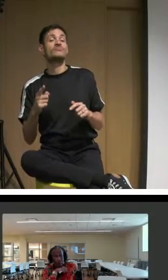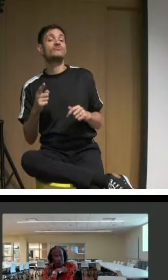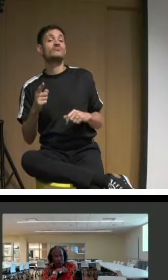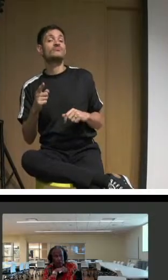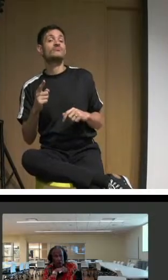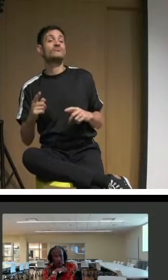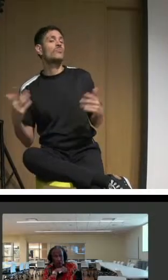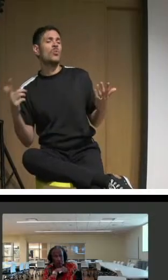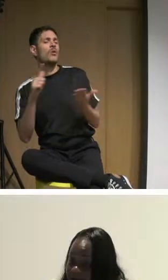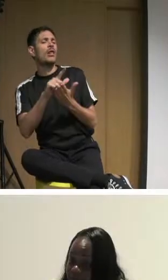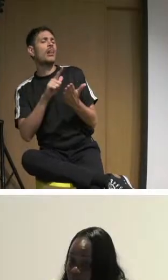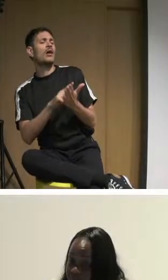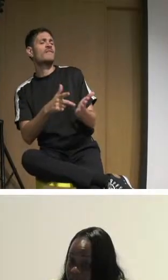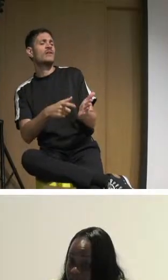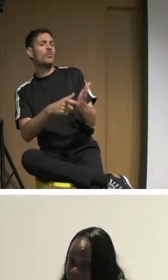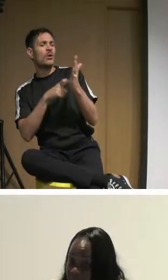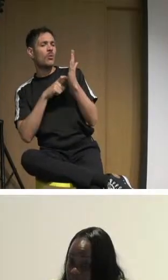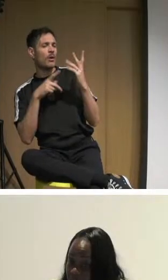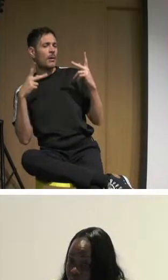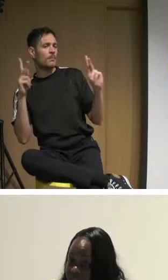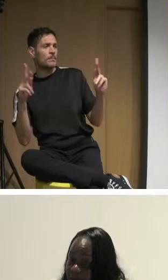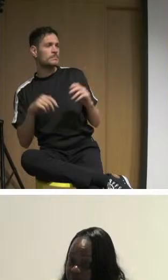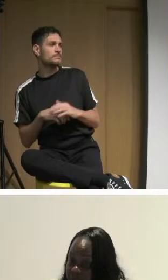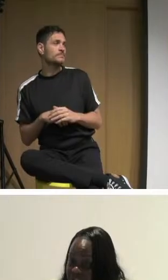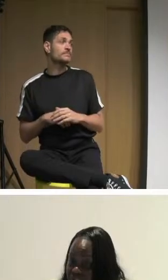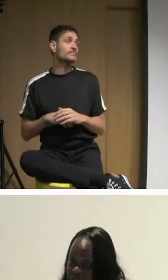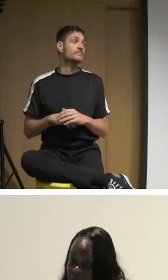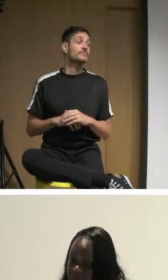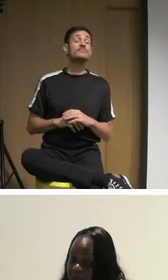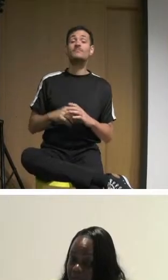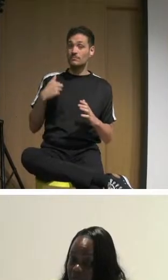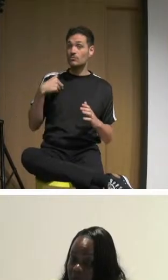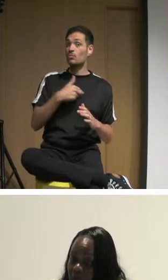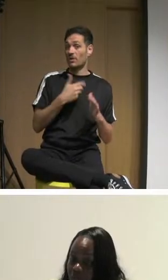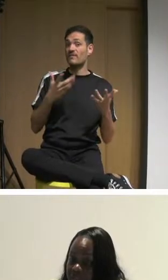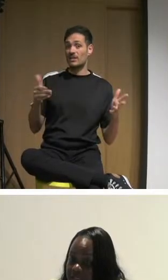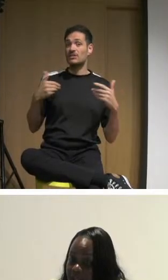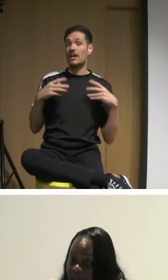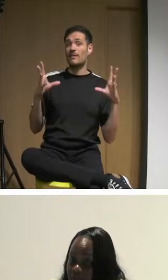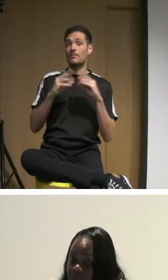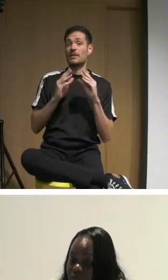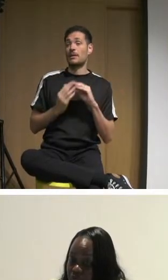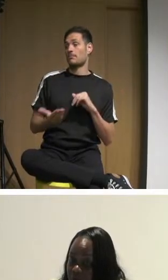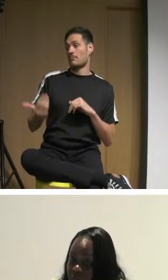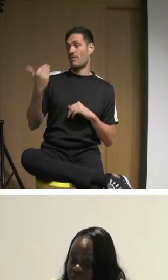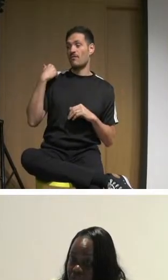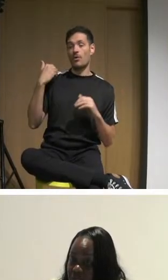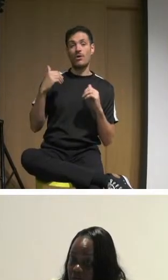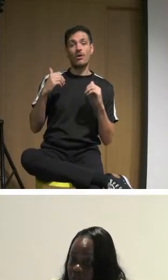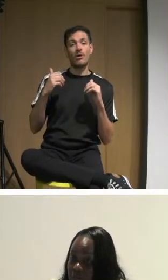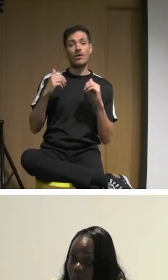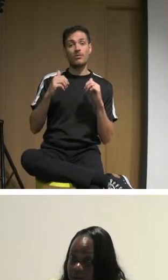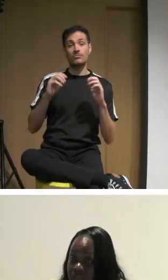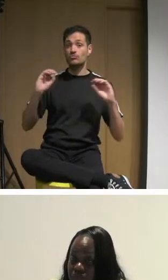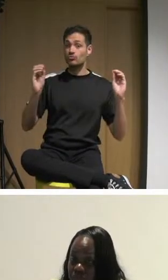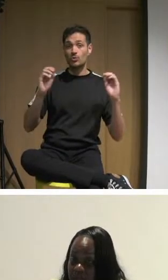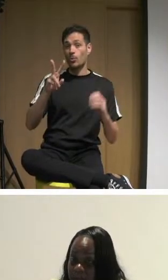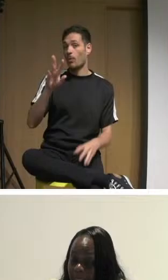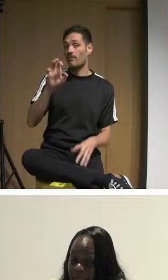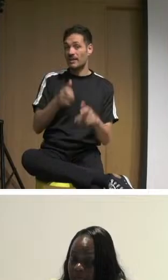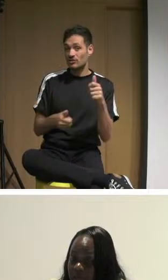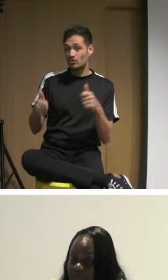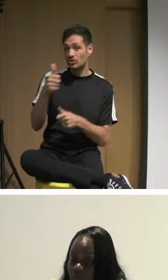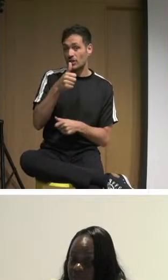lawfully permitted. So we have, And we've if we had a would- meeting without a vice chair. Remember, we did not, we started with the chair, we were required to do